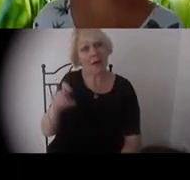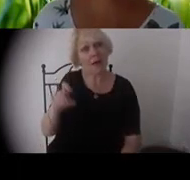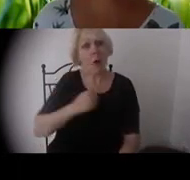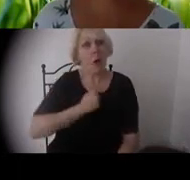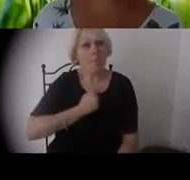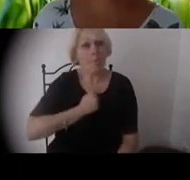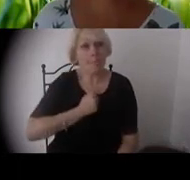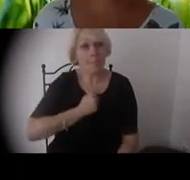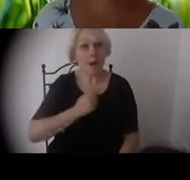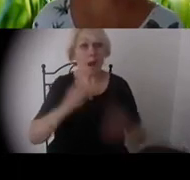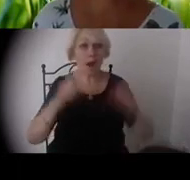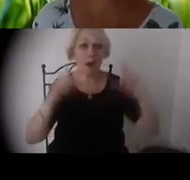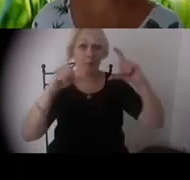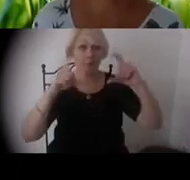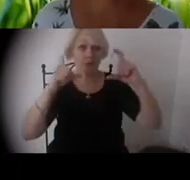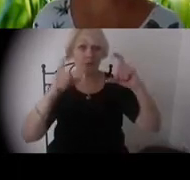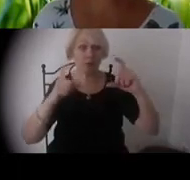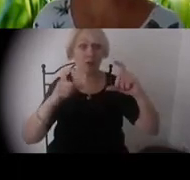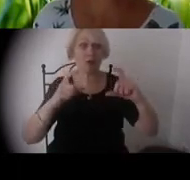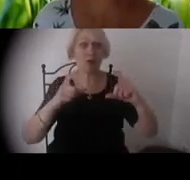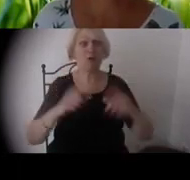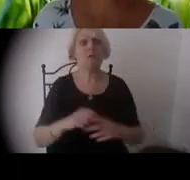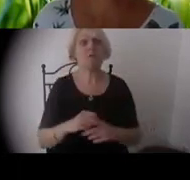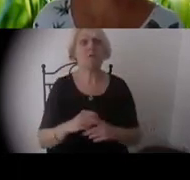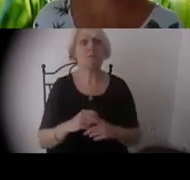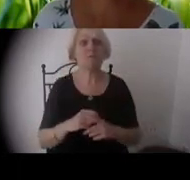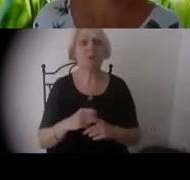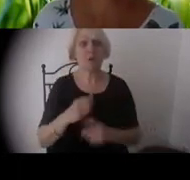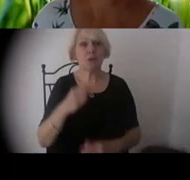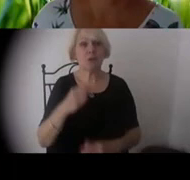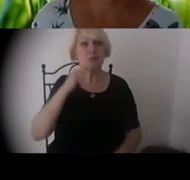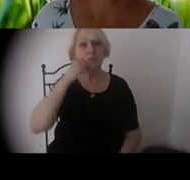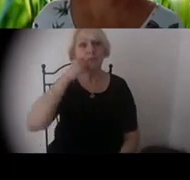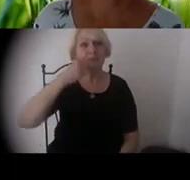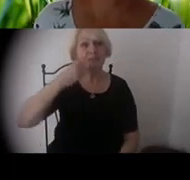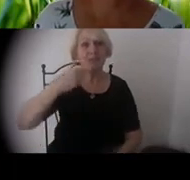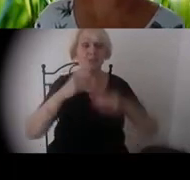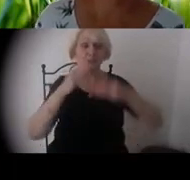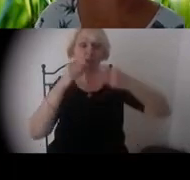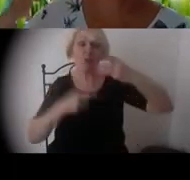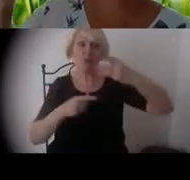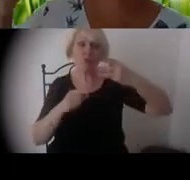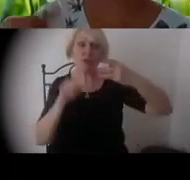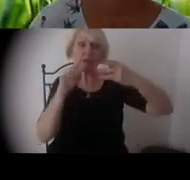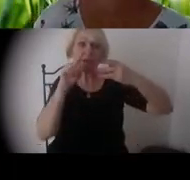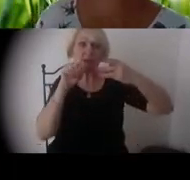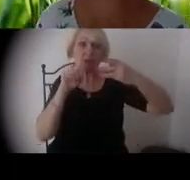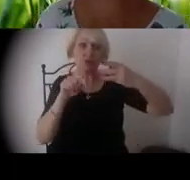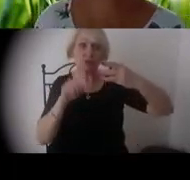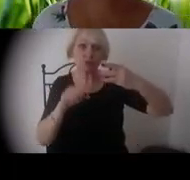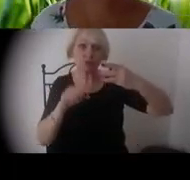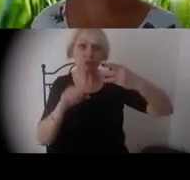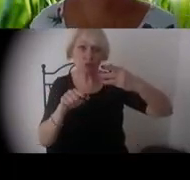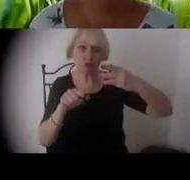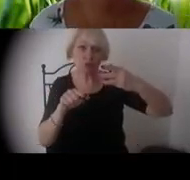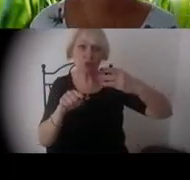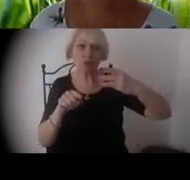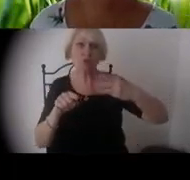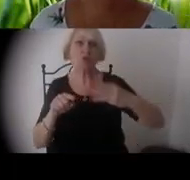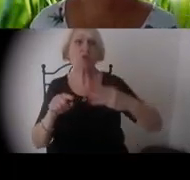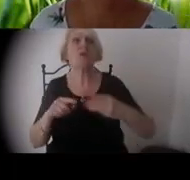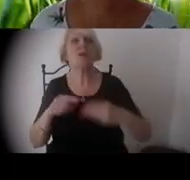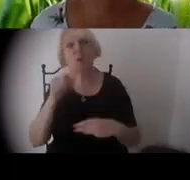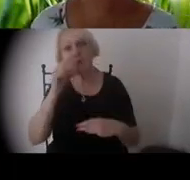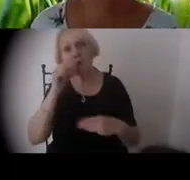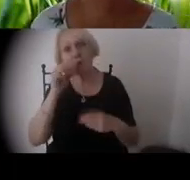Simone's picture, you'll see there are 3 dots. And if you click on that, it gives you some options, and it gives you the option to